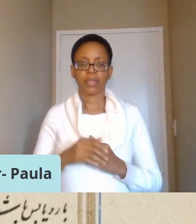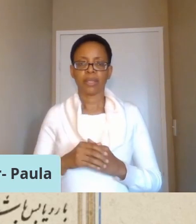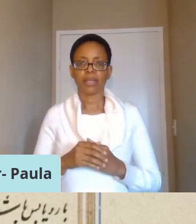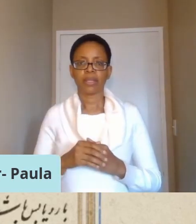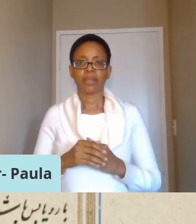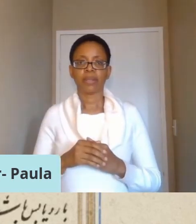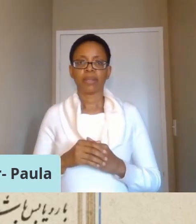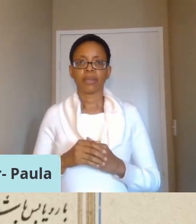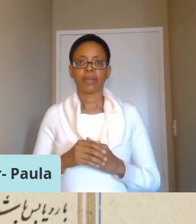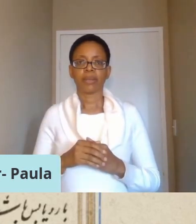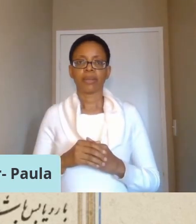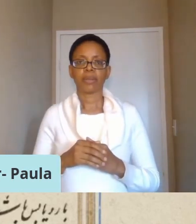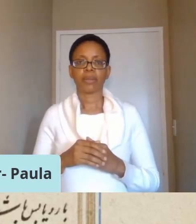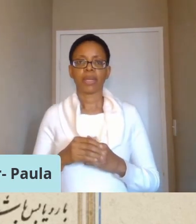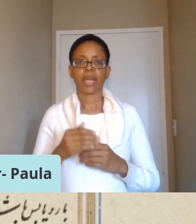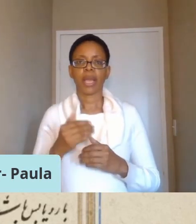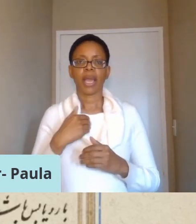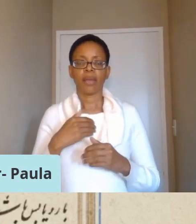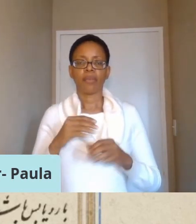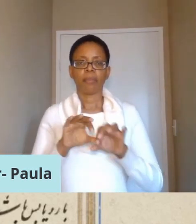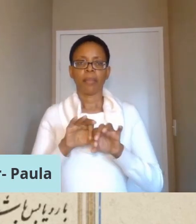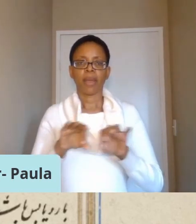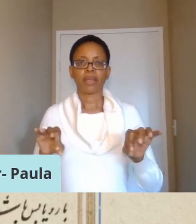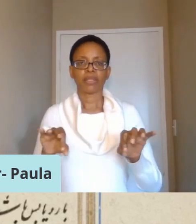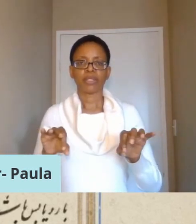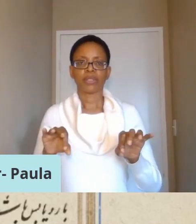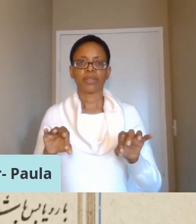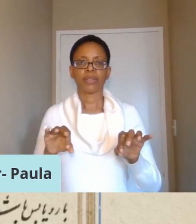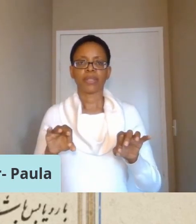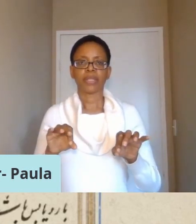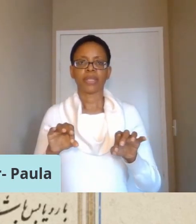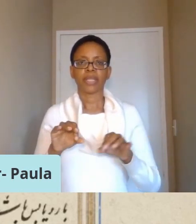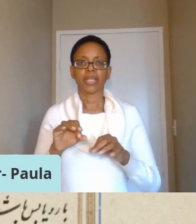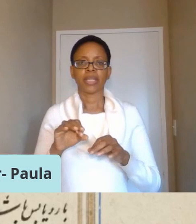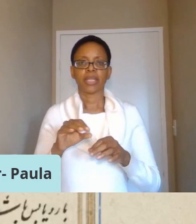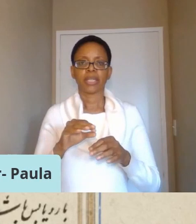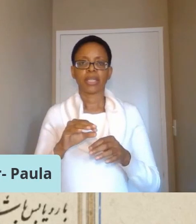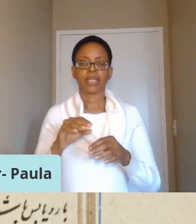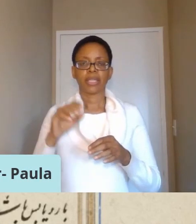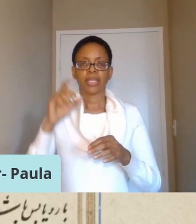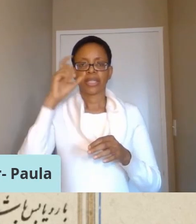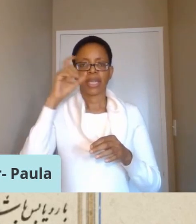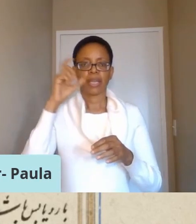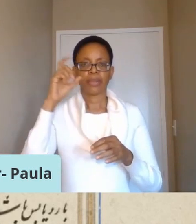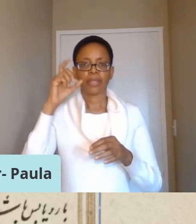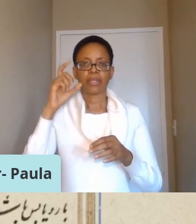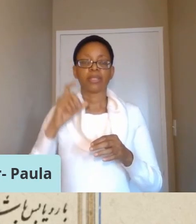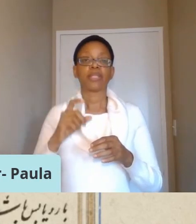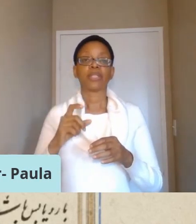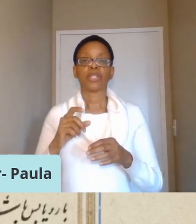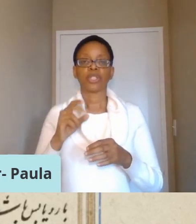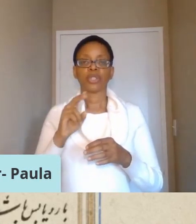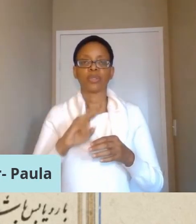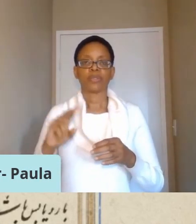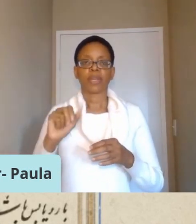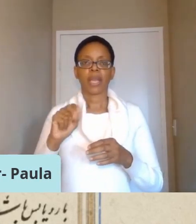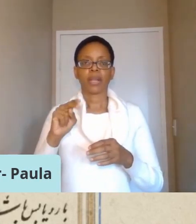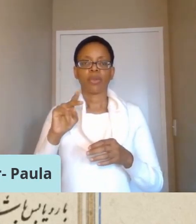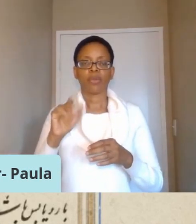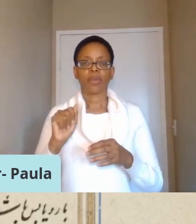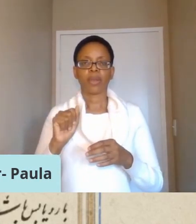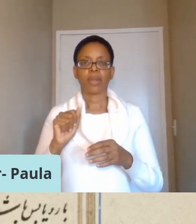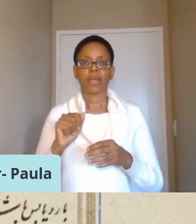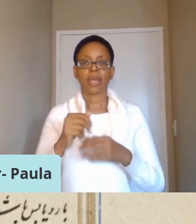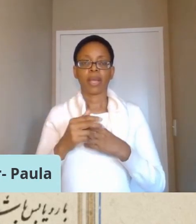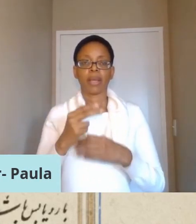got a Bachelor of Islamic Divinity from University of Ankara and a Master's of Theology